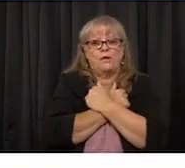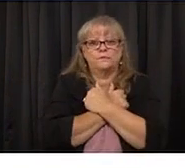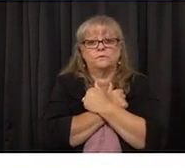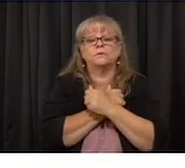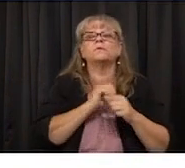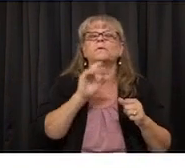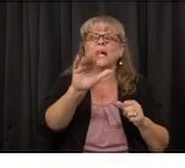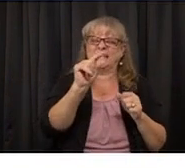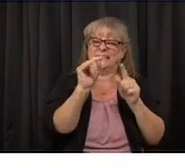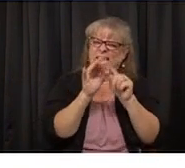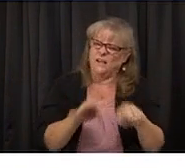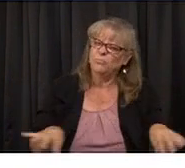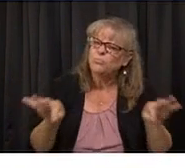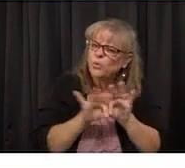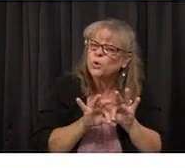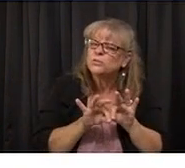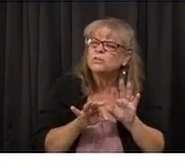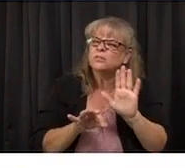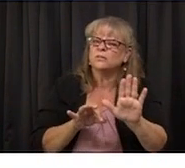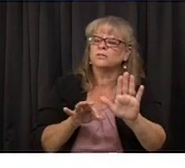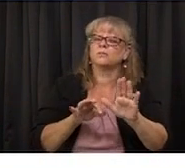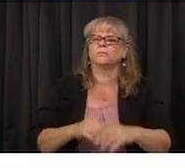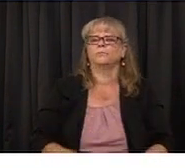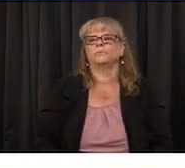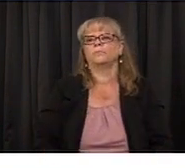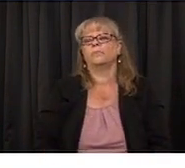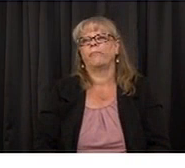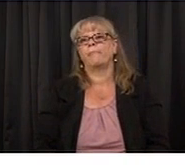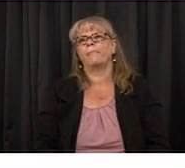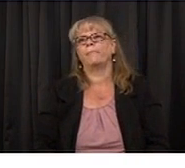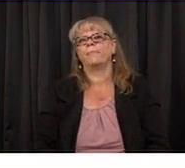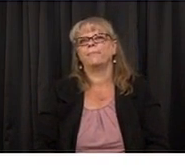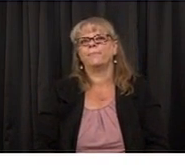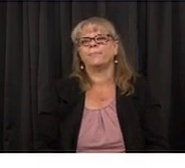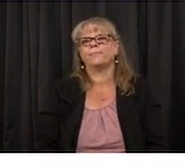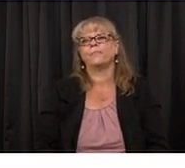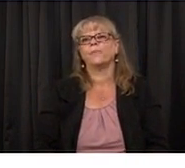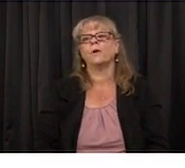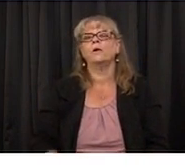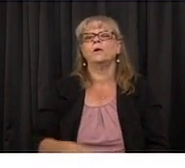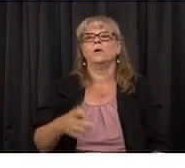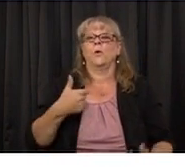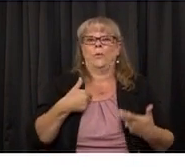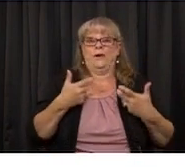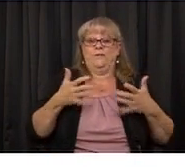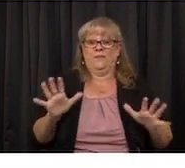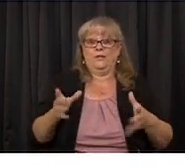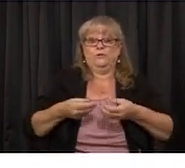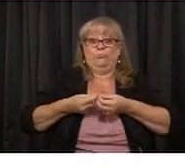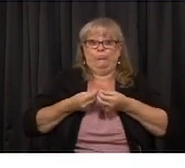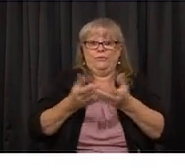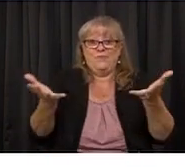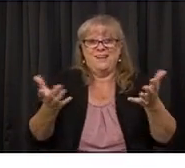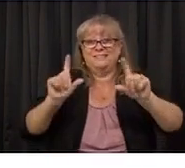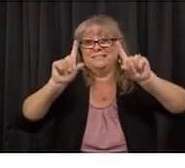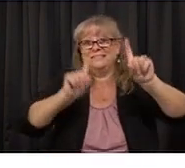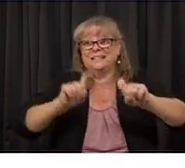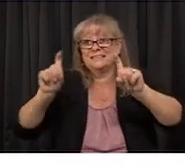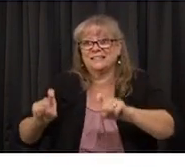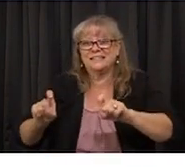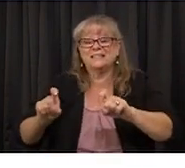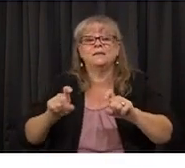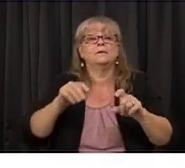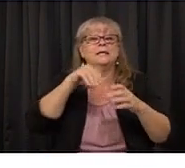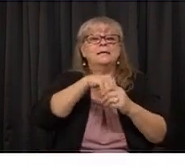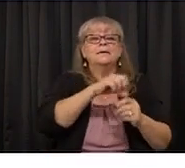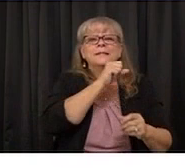important for our loved ones. We have distributed testing kits to facilities across our state. The National